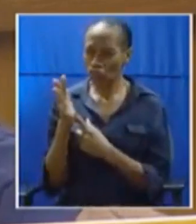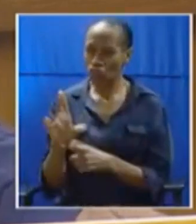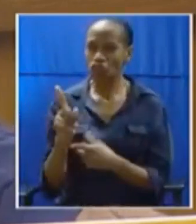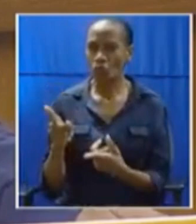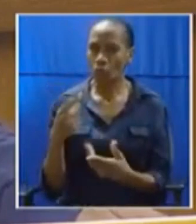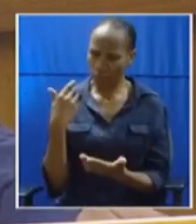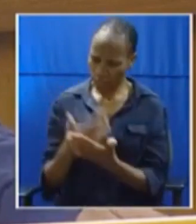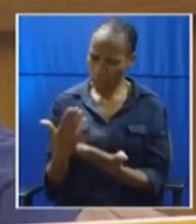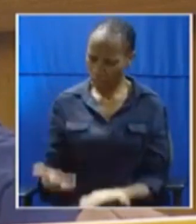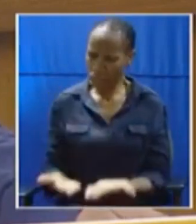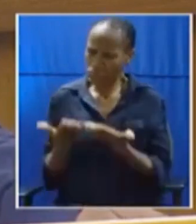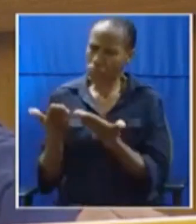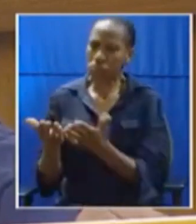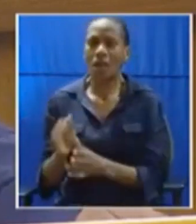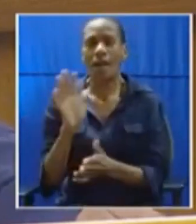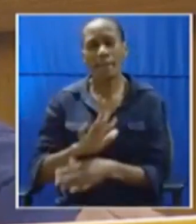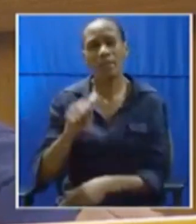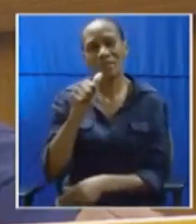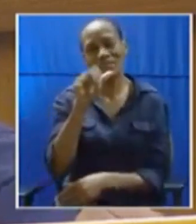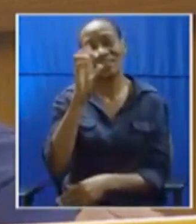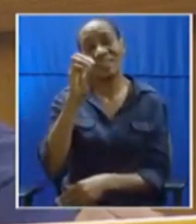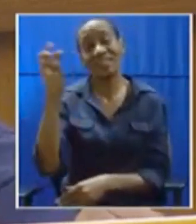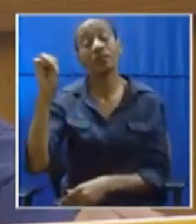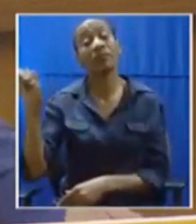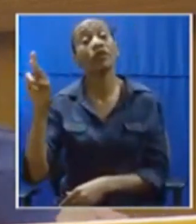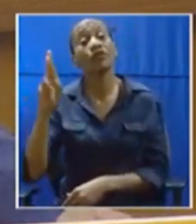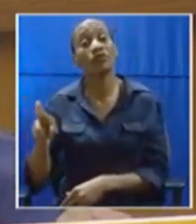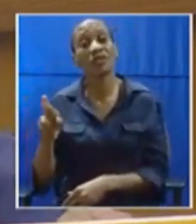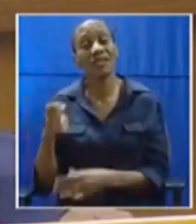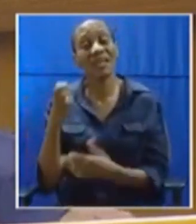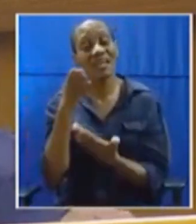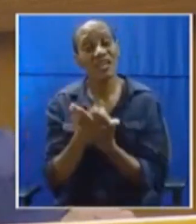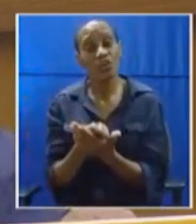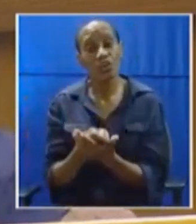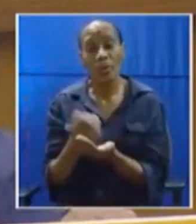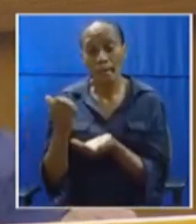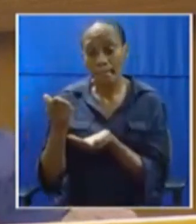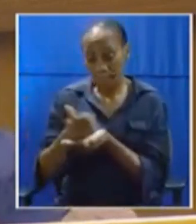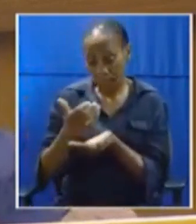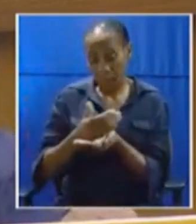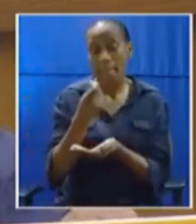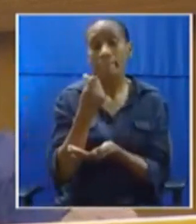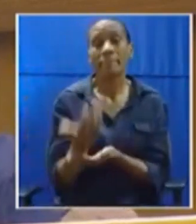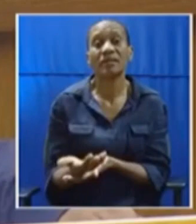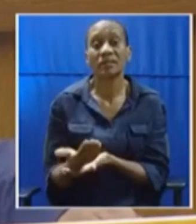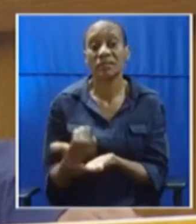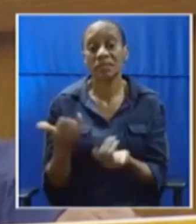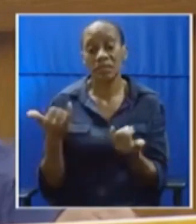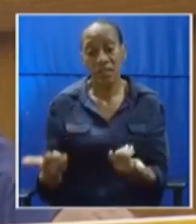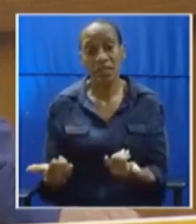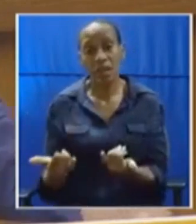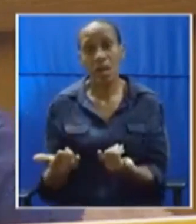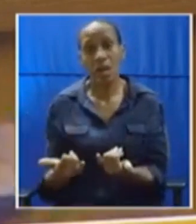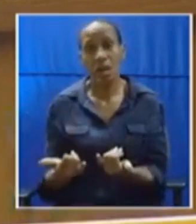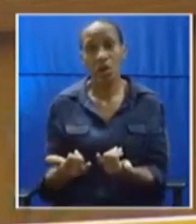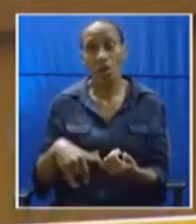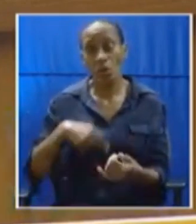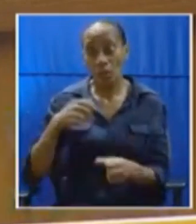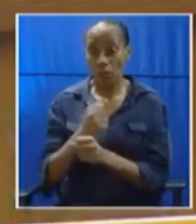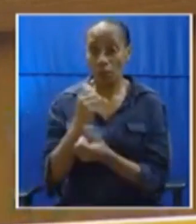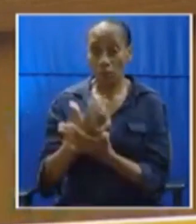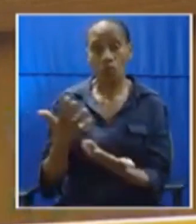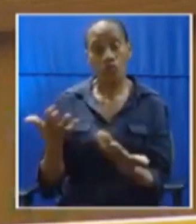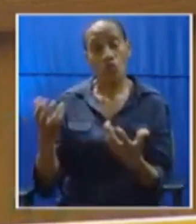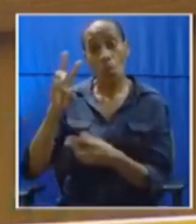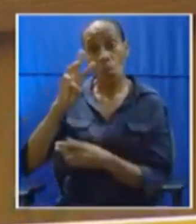delivering. 600 million rand in economic savings have been generated through our red tape reduction and ease of doing business strategies in the